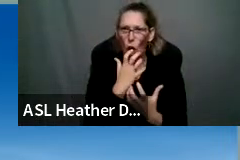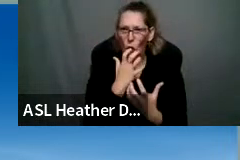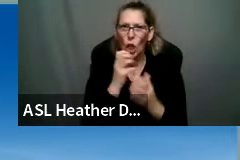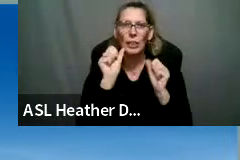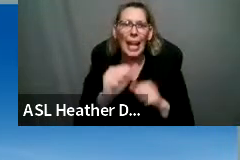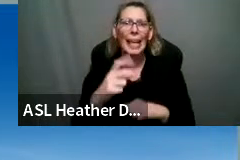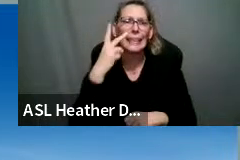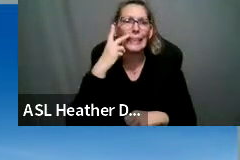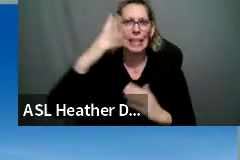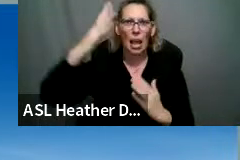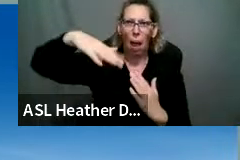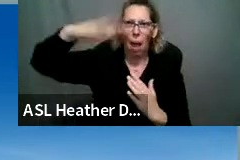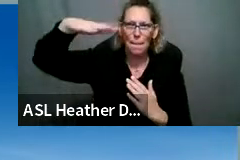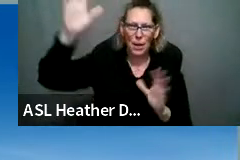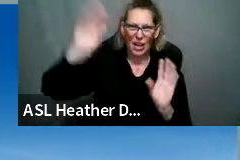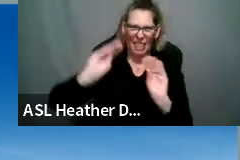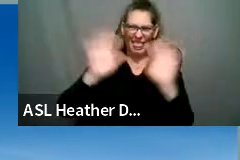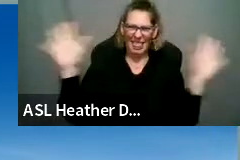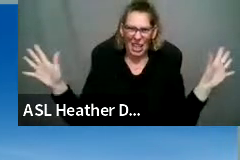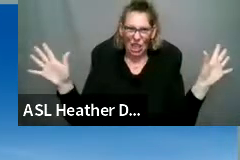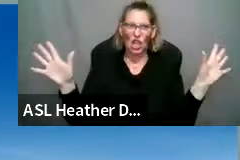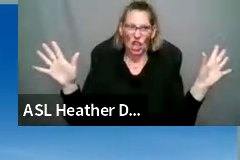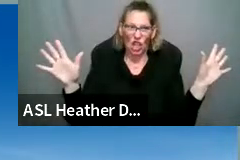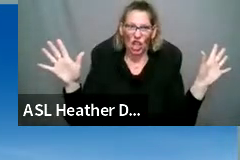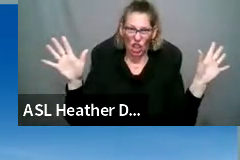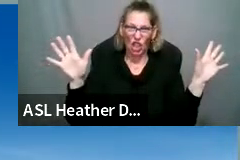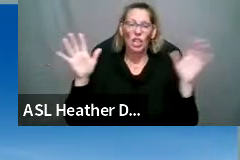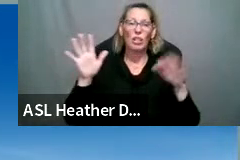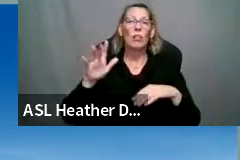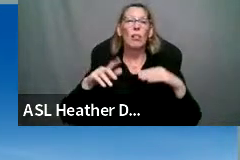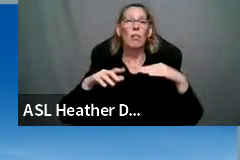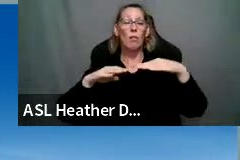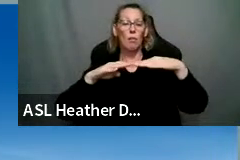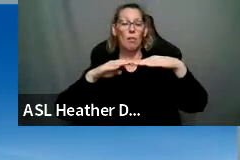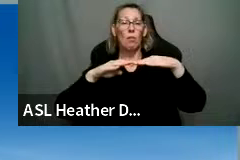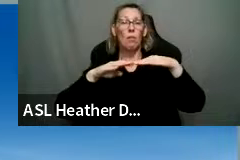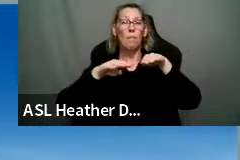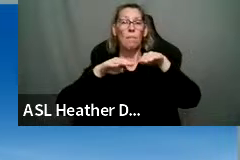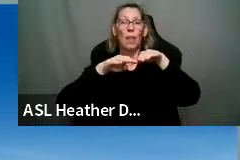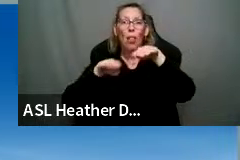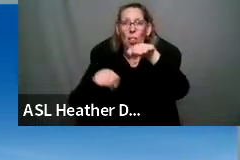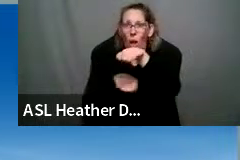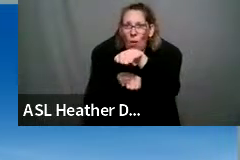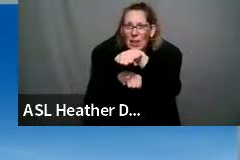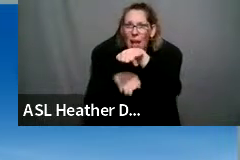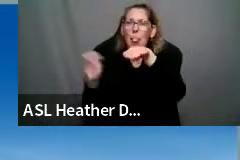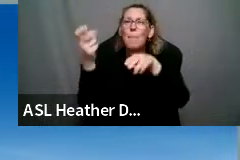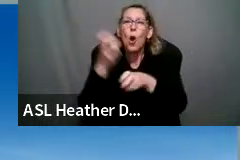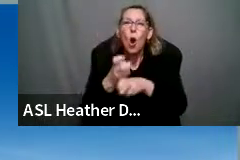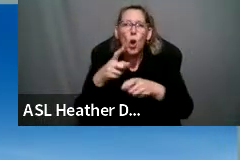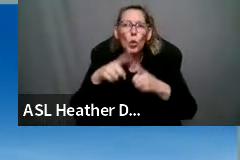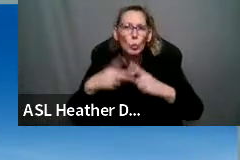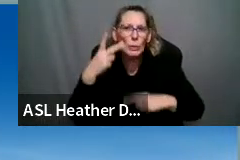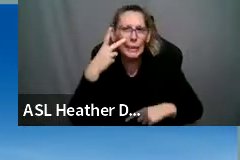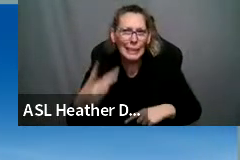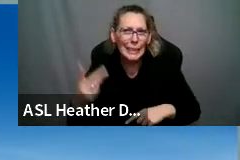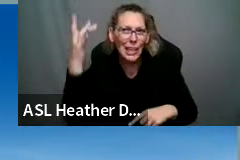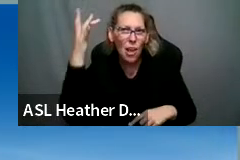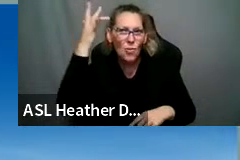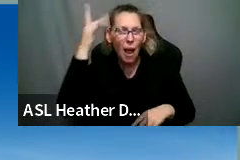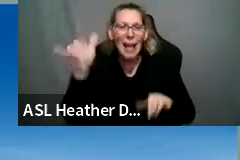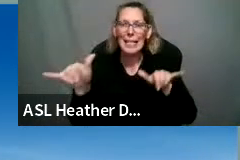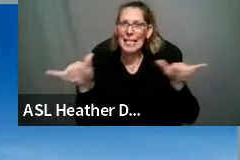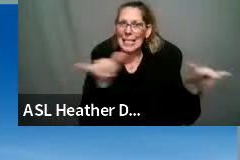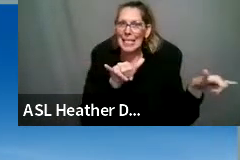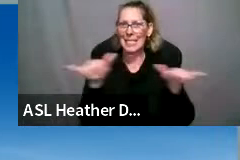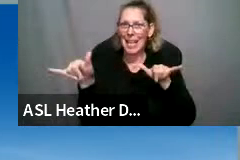very clearly. It's the highest line. The lower deck is a little bit harder to see because it's pretty much at the same